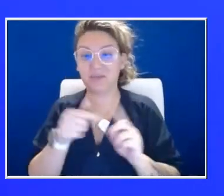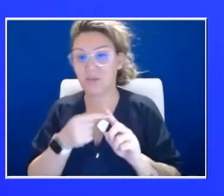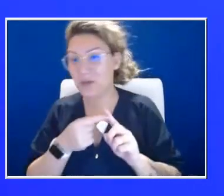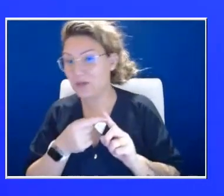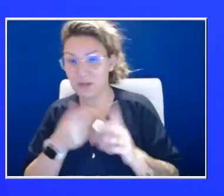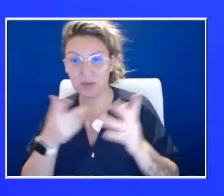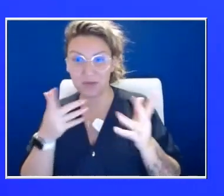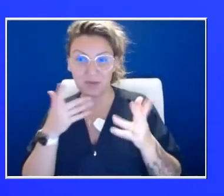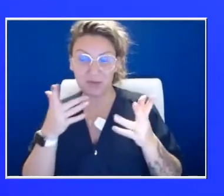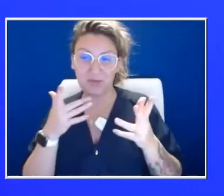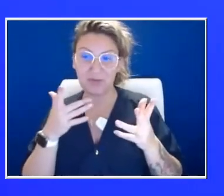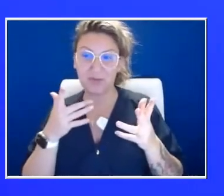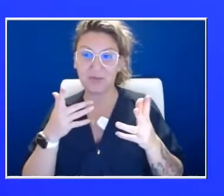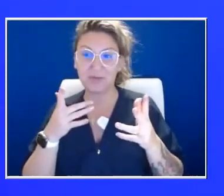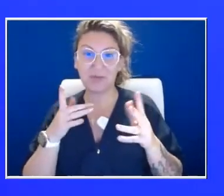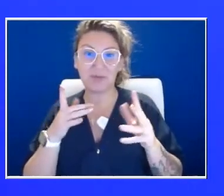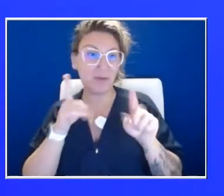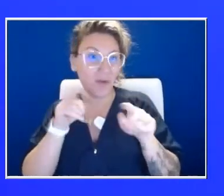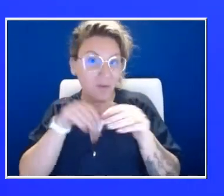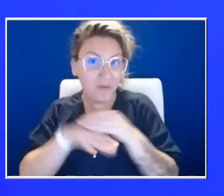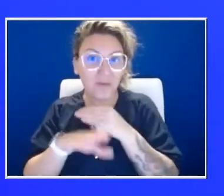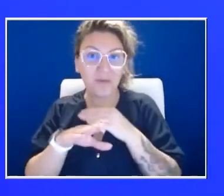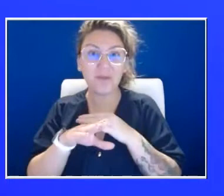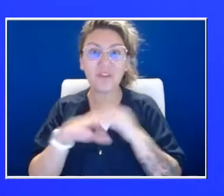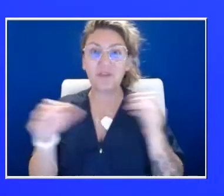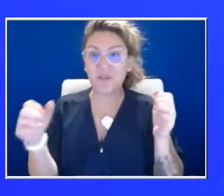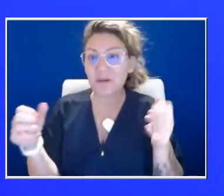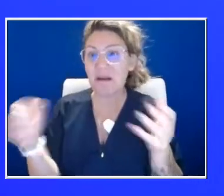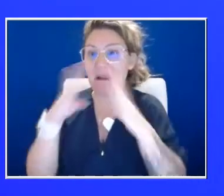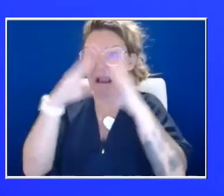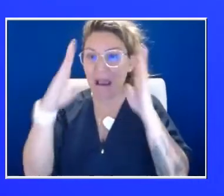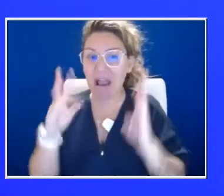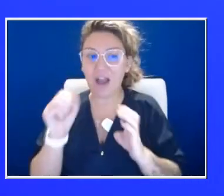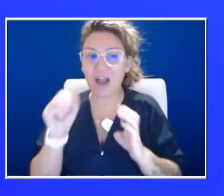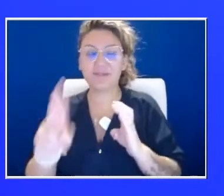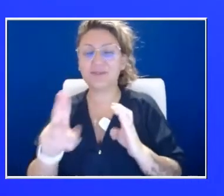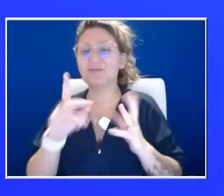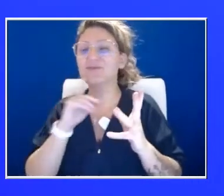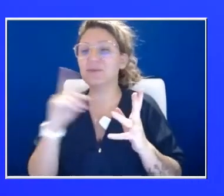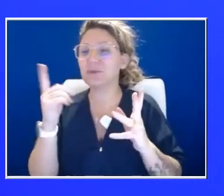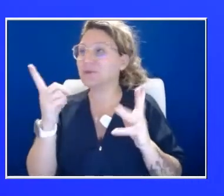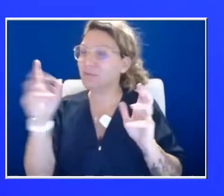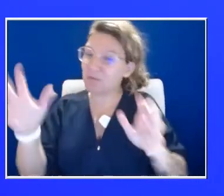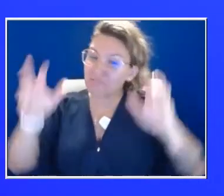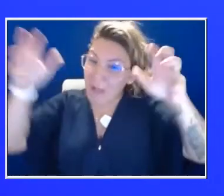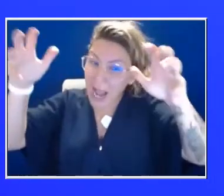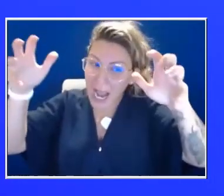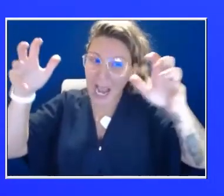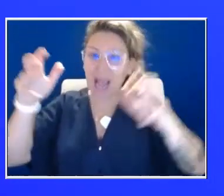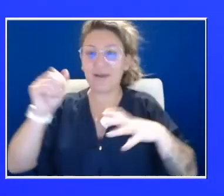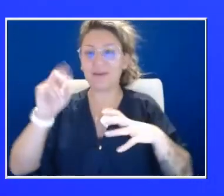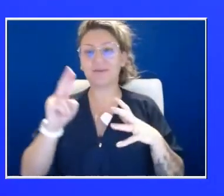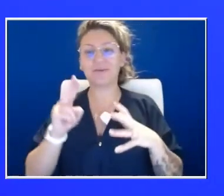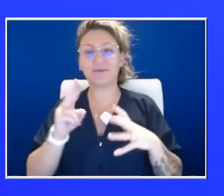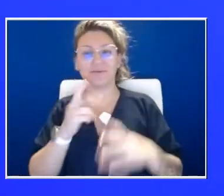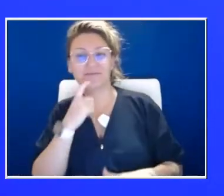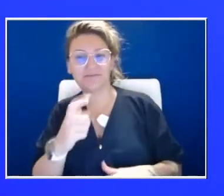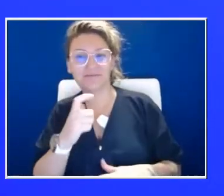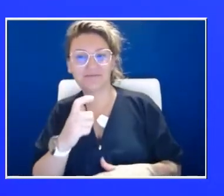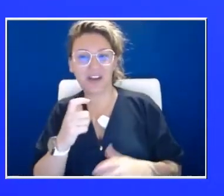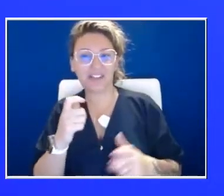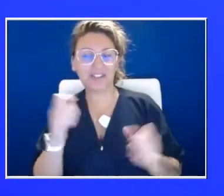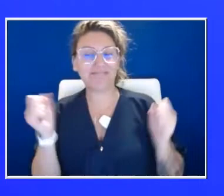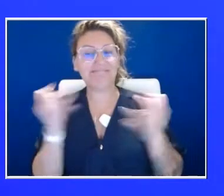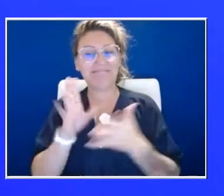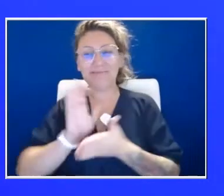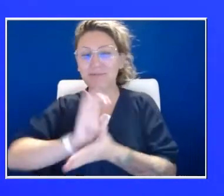the haunted house or down that dark alley and something jumps out, or just watching a scary movie. So it's a